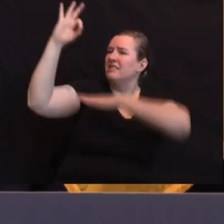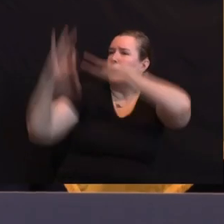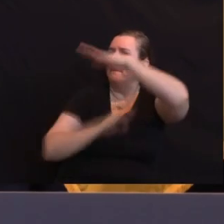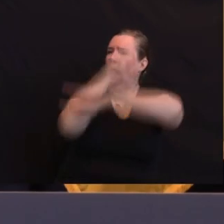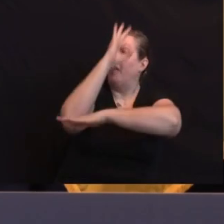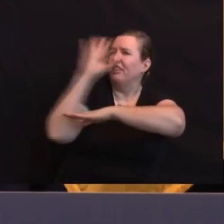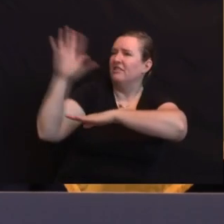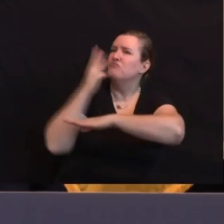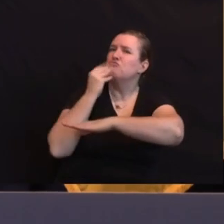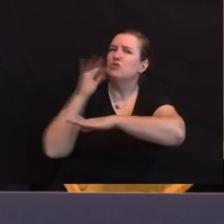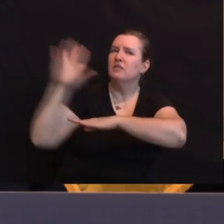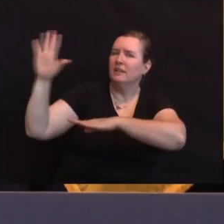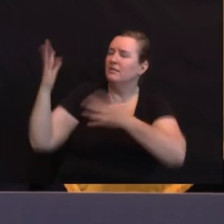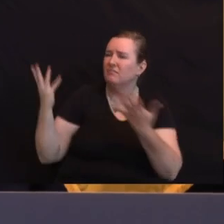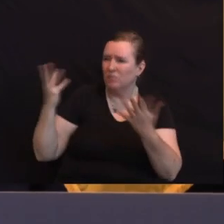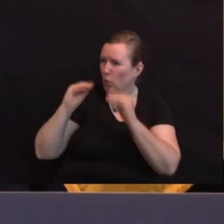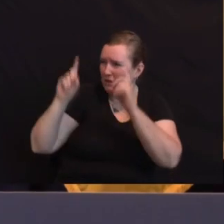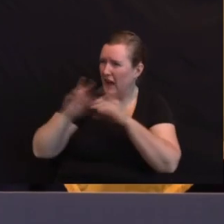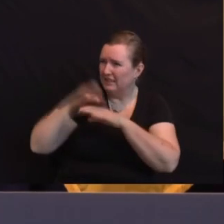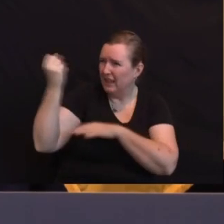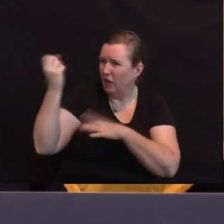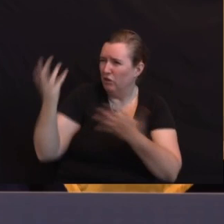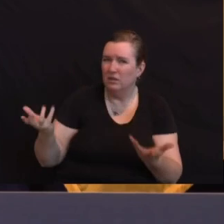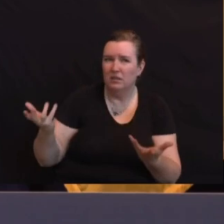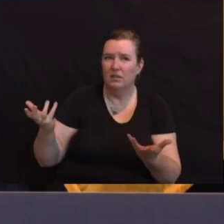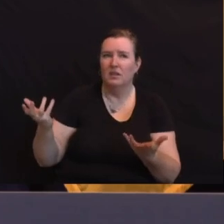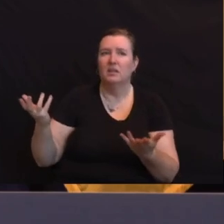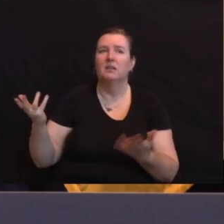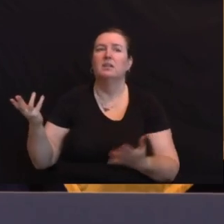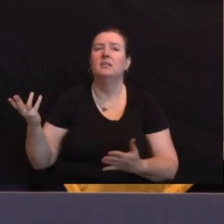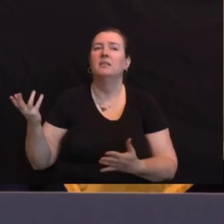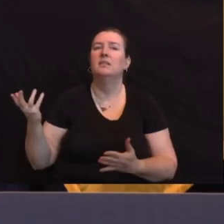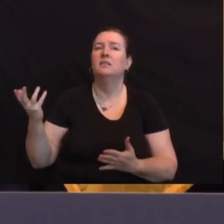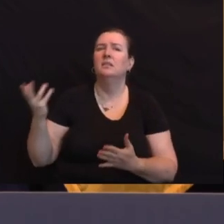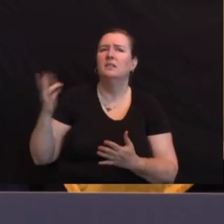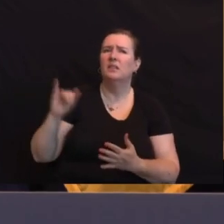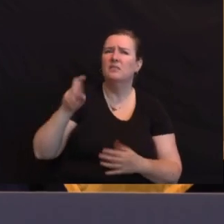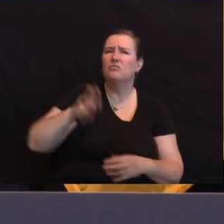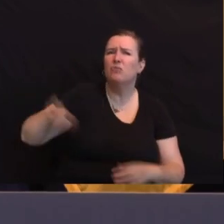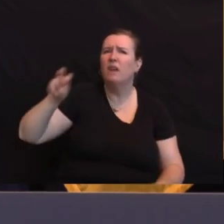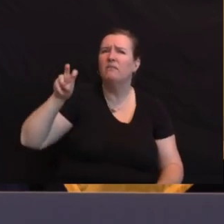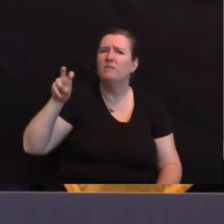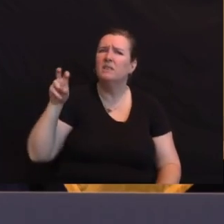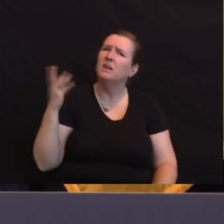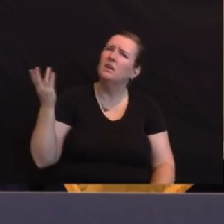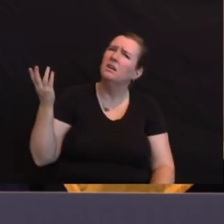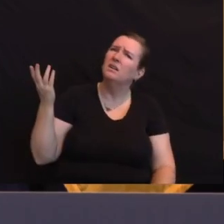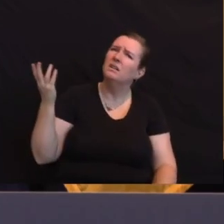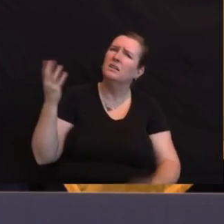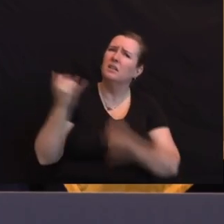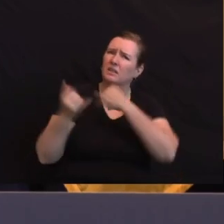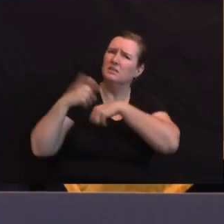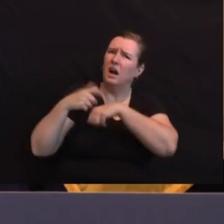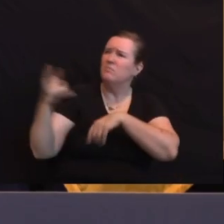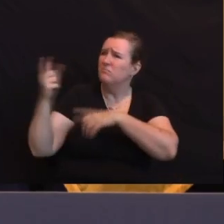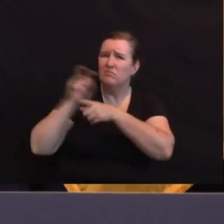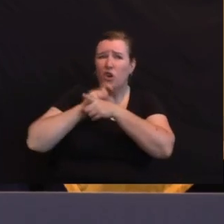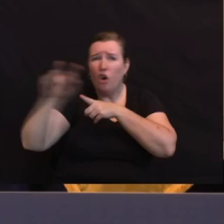state qualifies for its own travel advisory? They're apparently getting close. When did you last speak with Governor Christie, and how is he